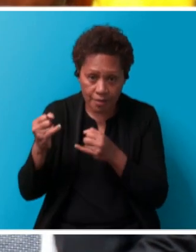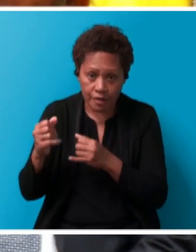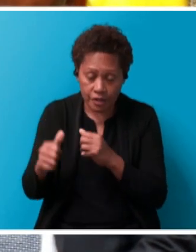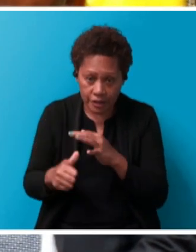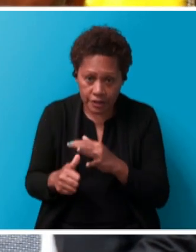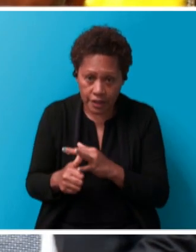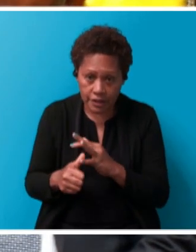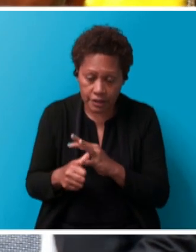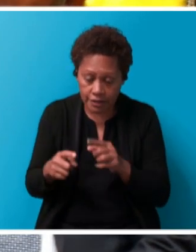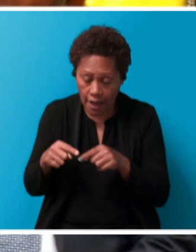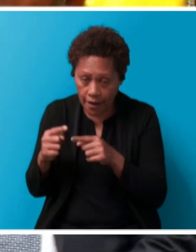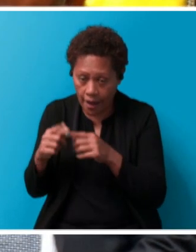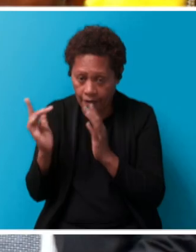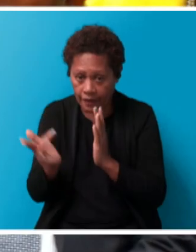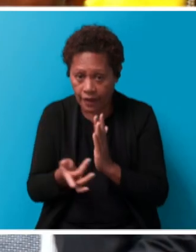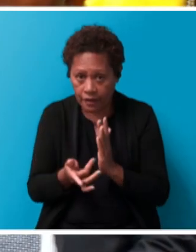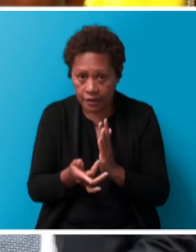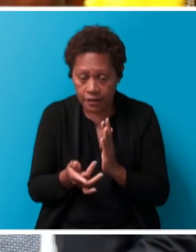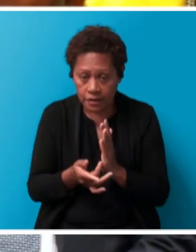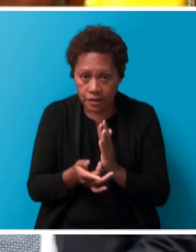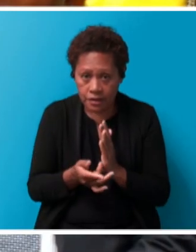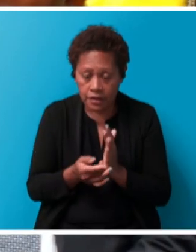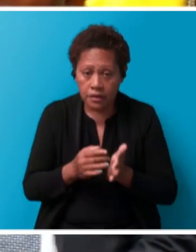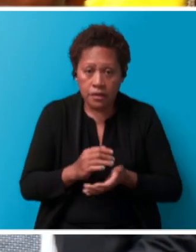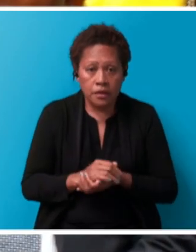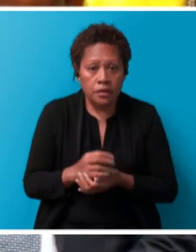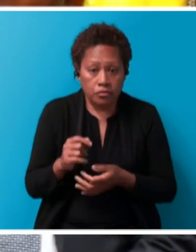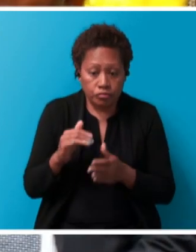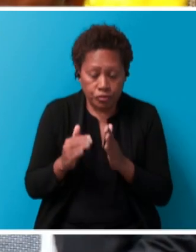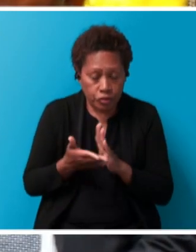technologies, and the urgent need for grid investment to meet rising demand.